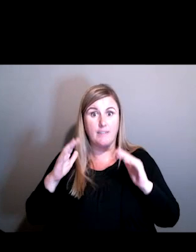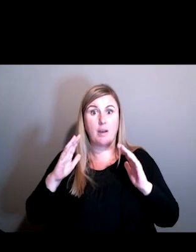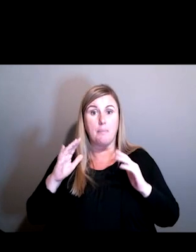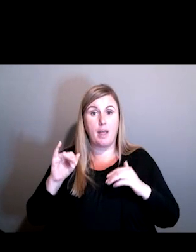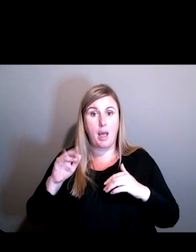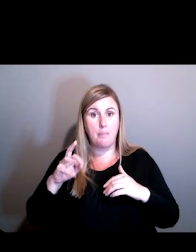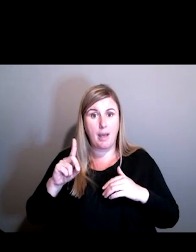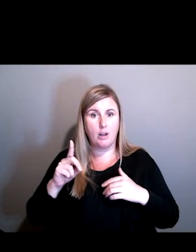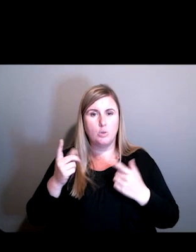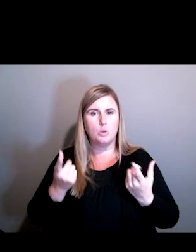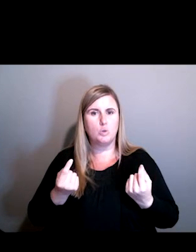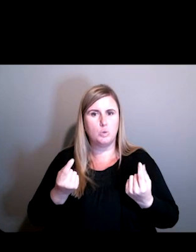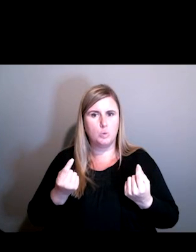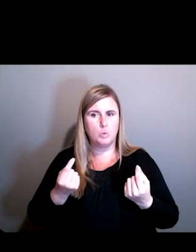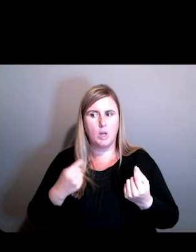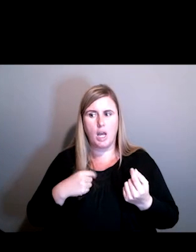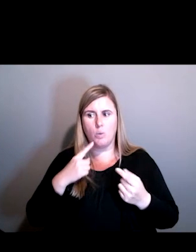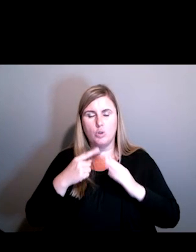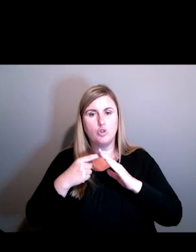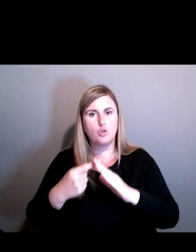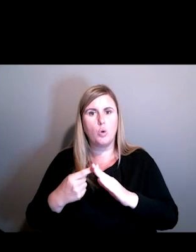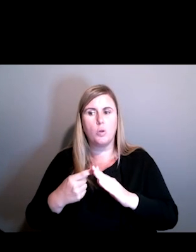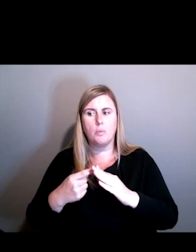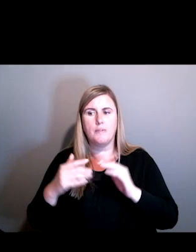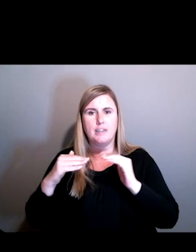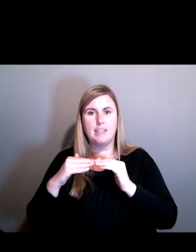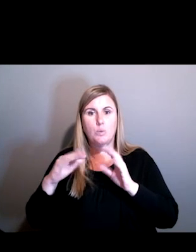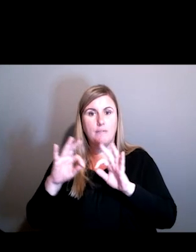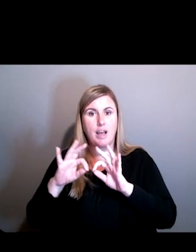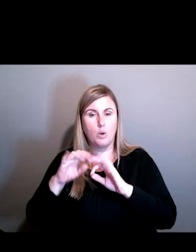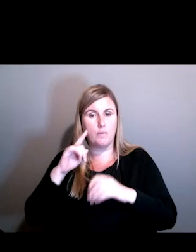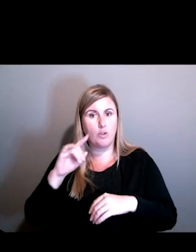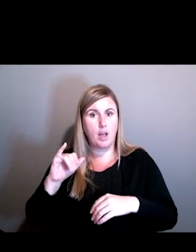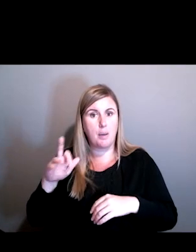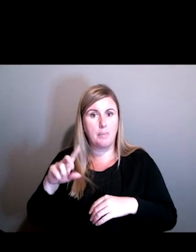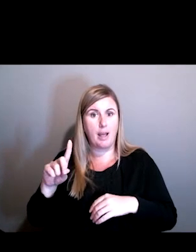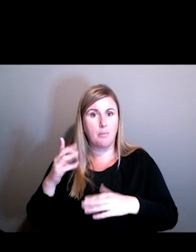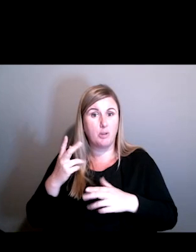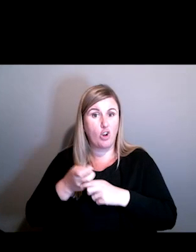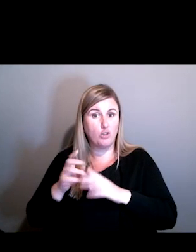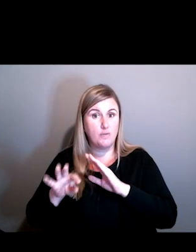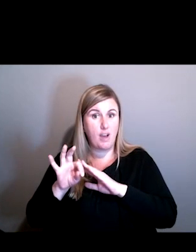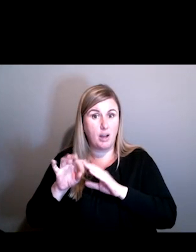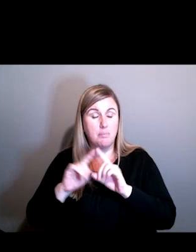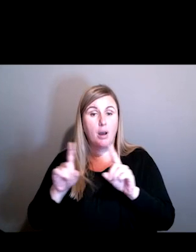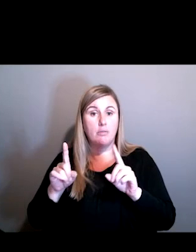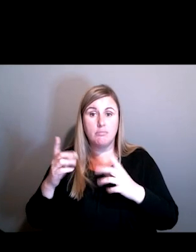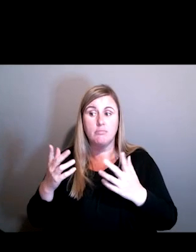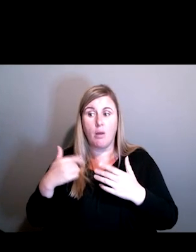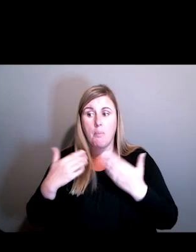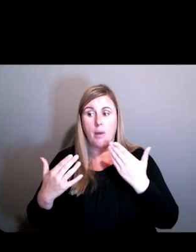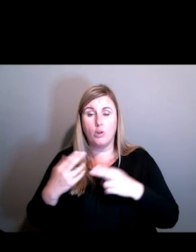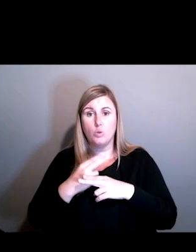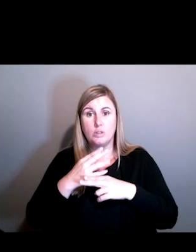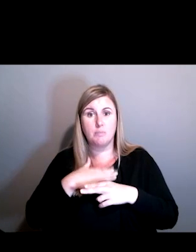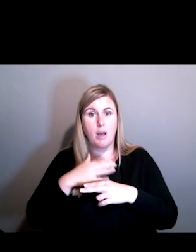up the iPad. So what am I going to do? I'm going to show them something of equal value to the iPad, which might be hard to find, but what I